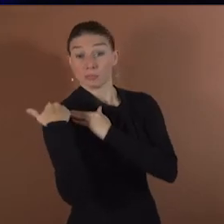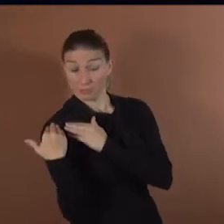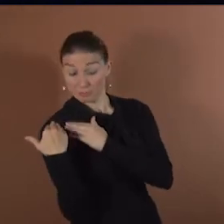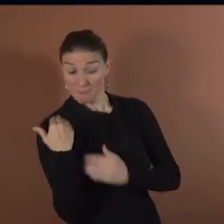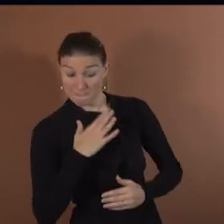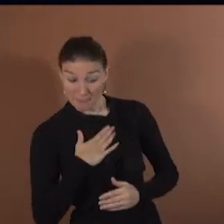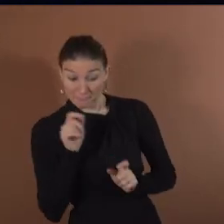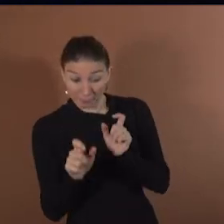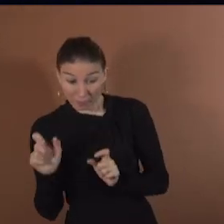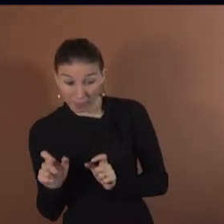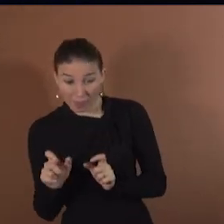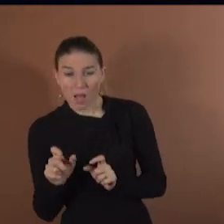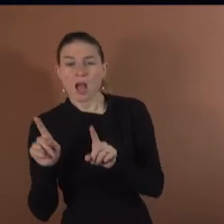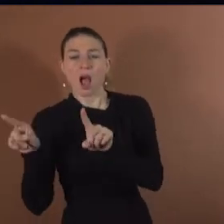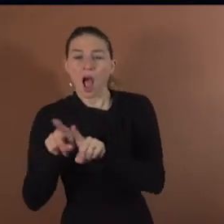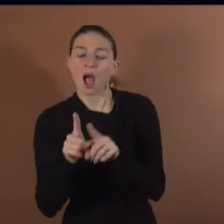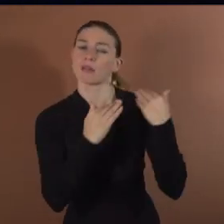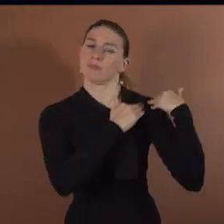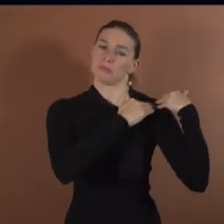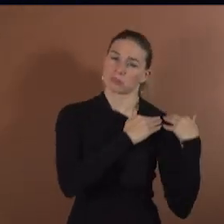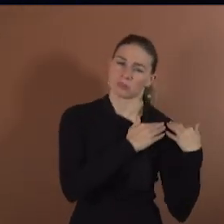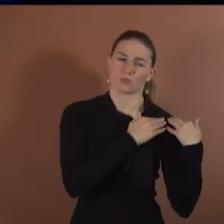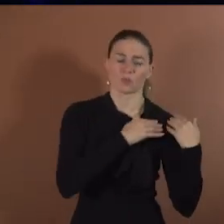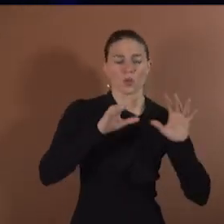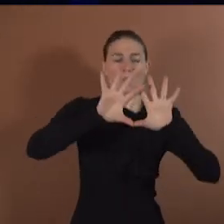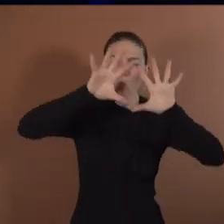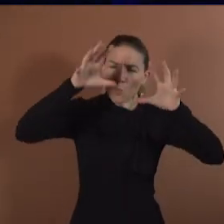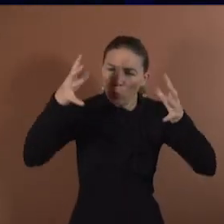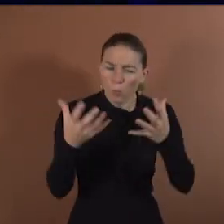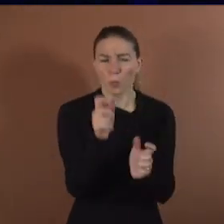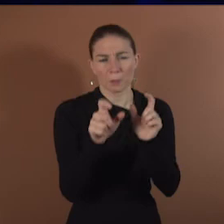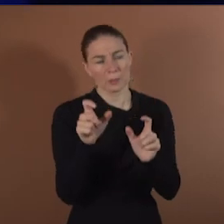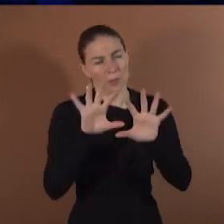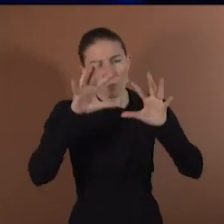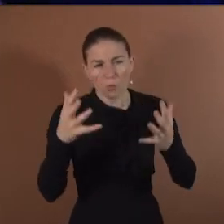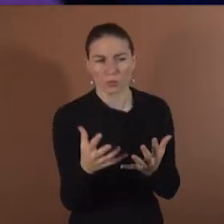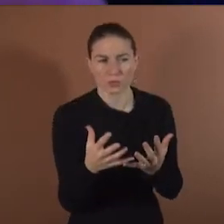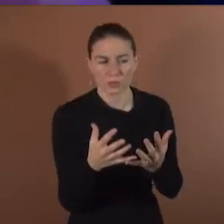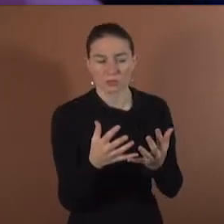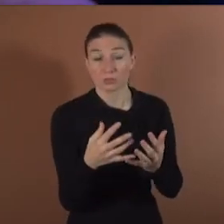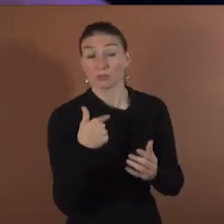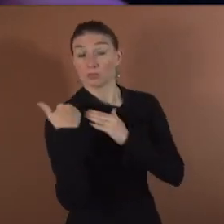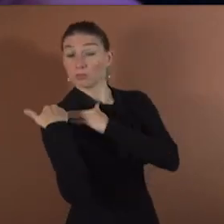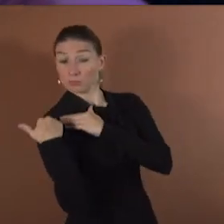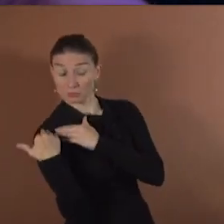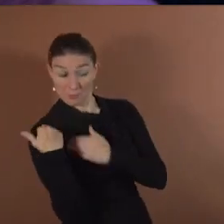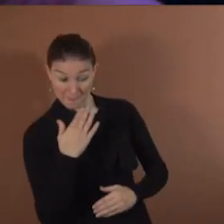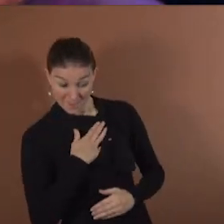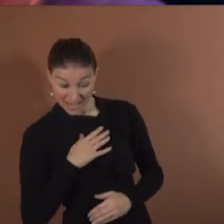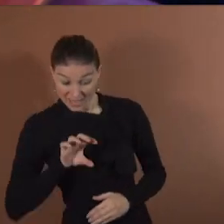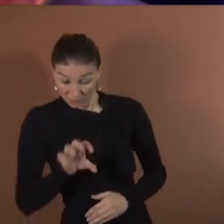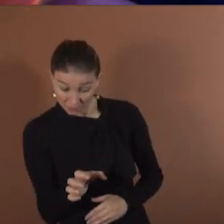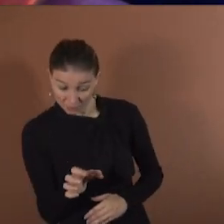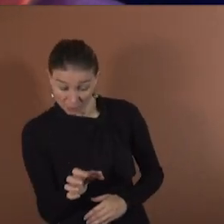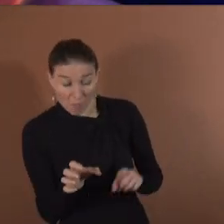for every single human being on the face of the earth. They're responsible for their own slice of territory and for the entire